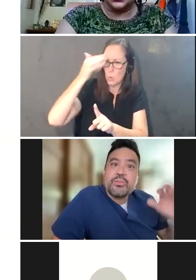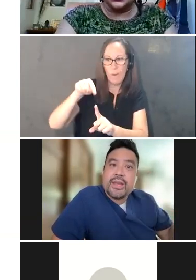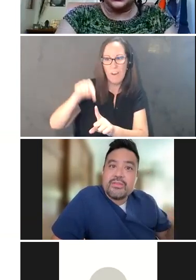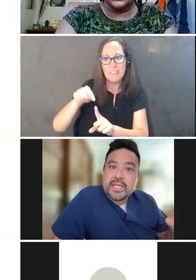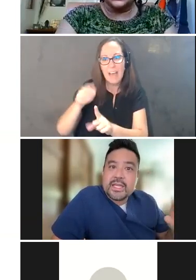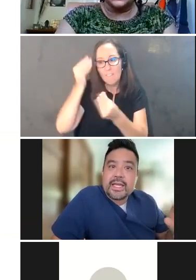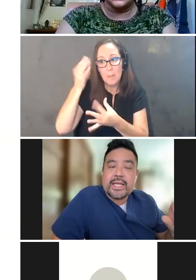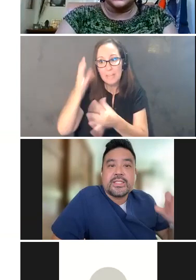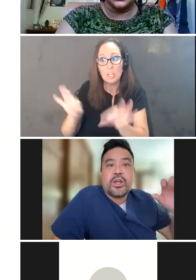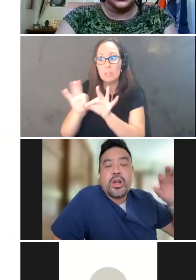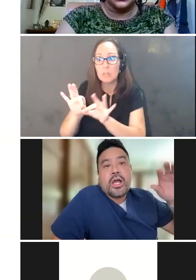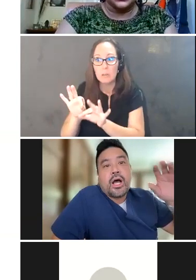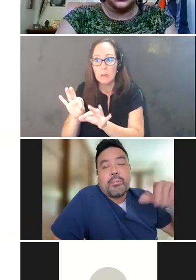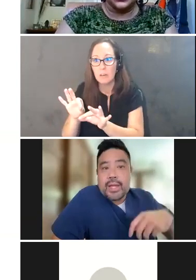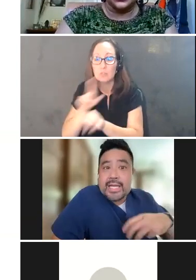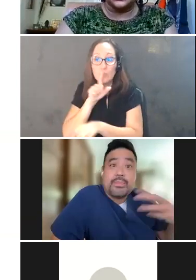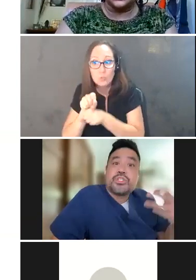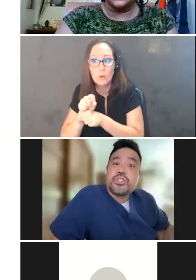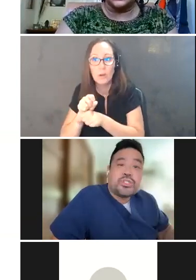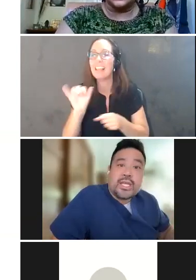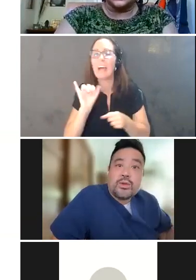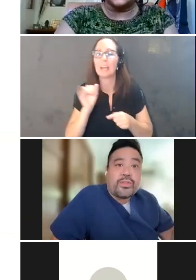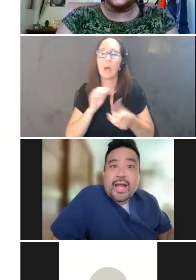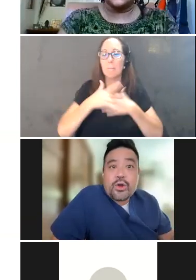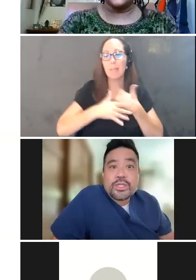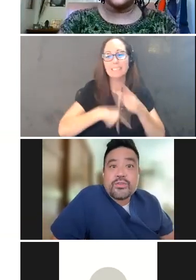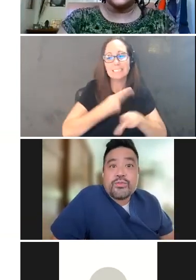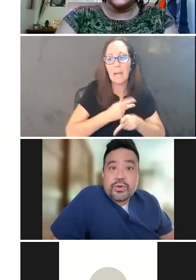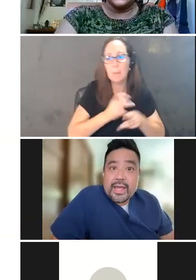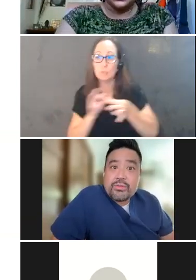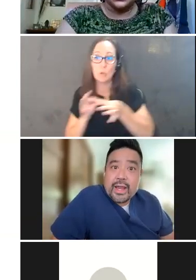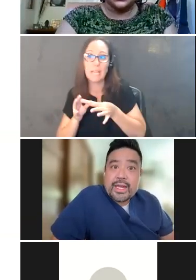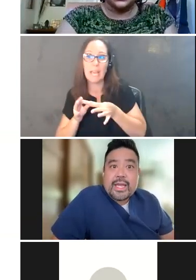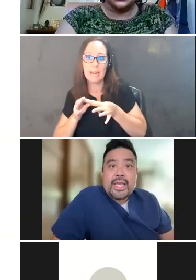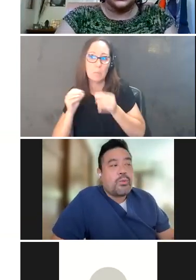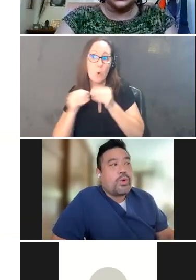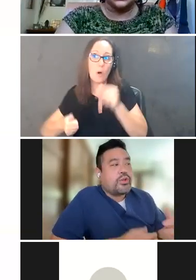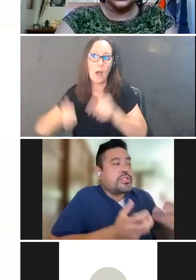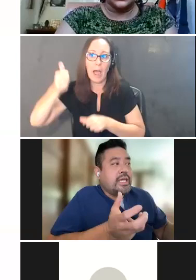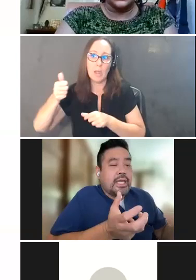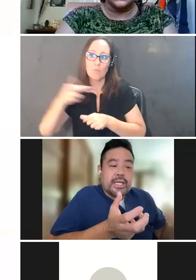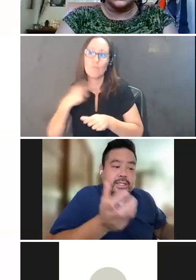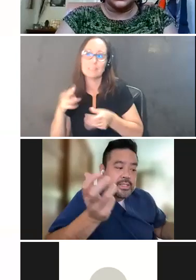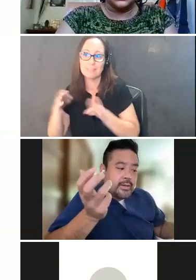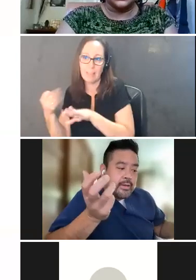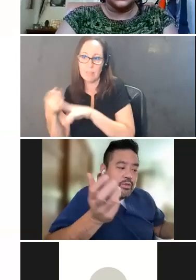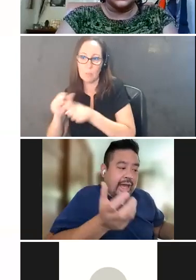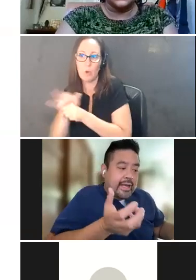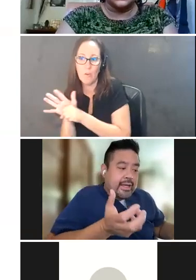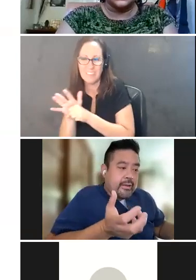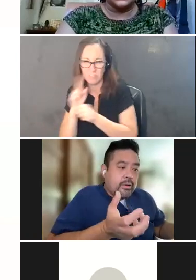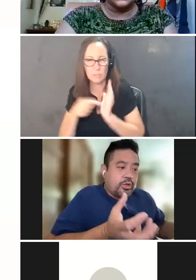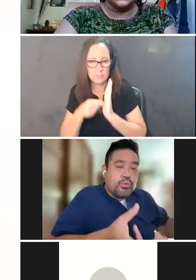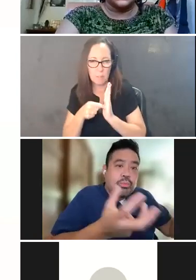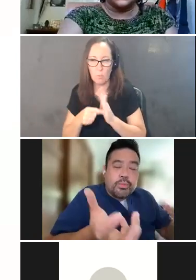information is. So you might've seen like, is there a blood type associated with a higher risk for death, right? And what you're seeing is